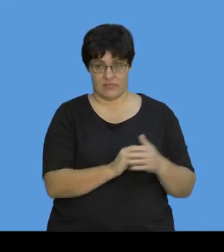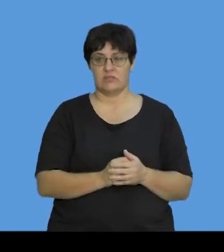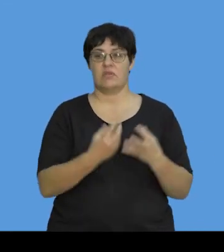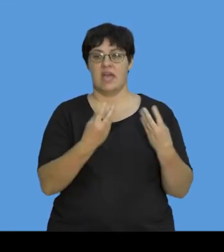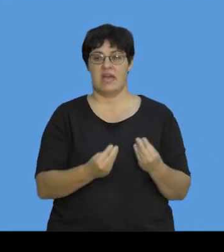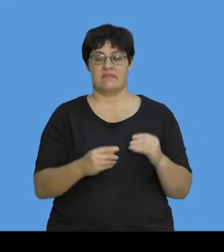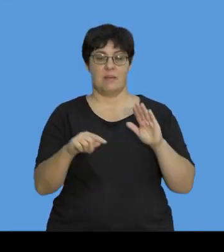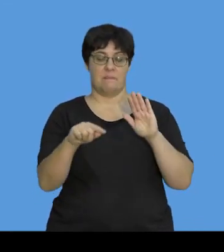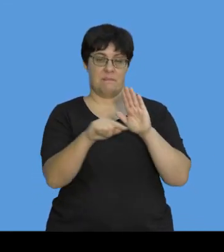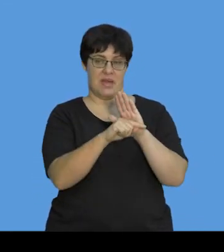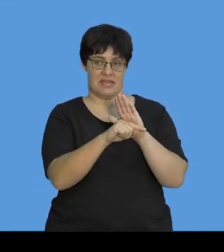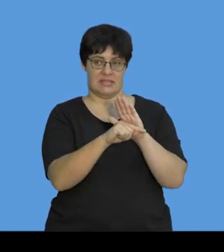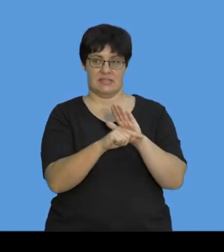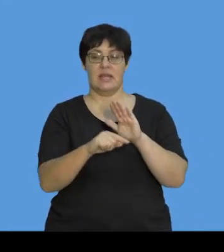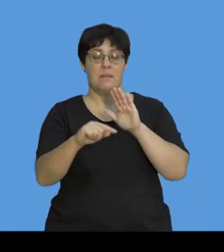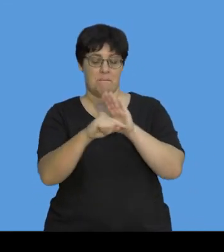minus